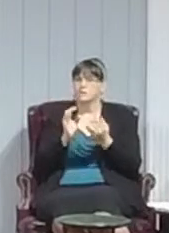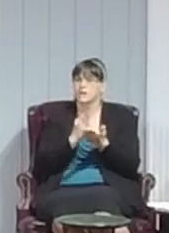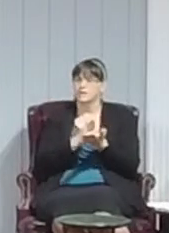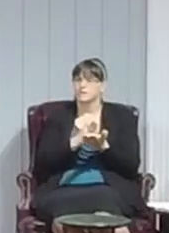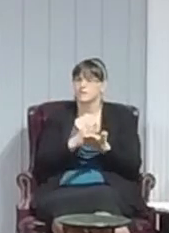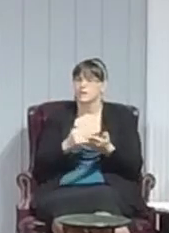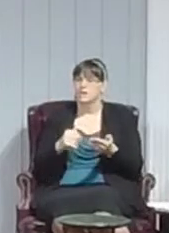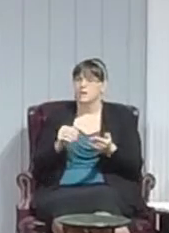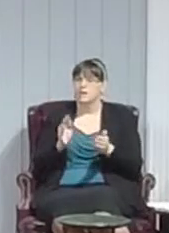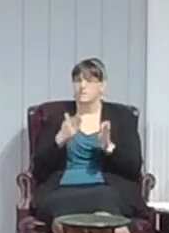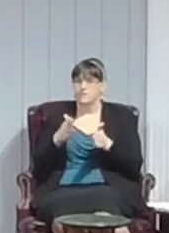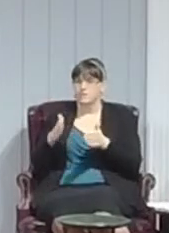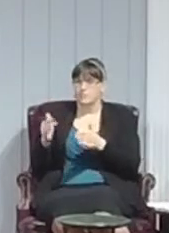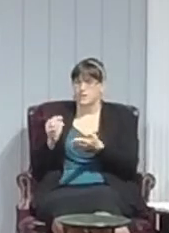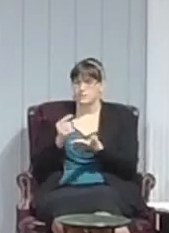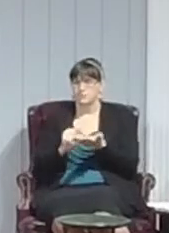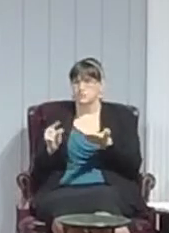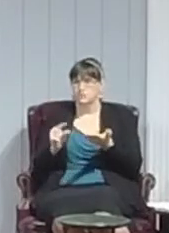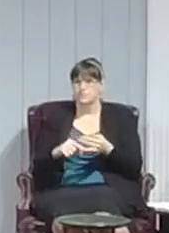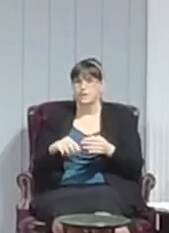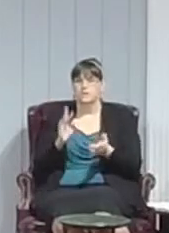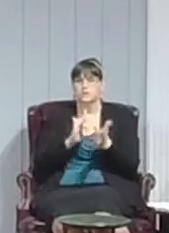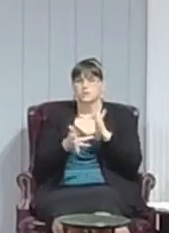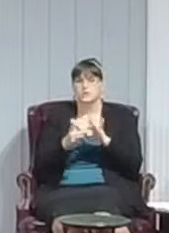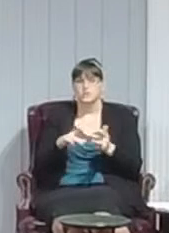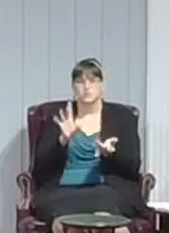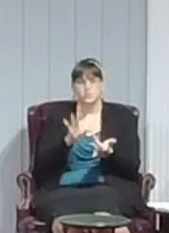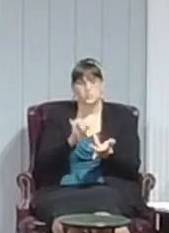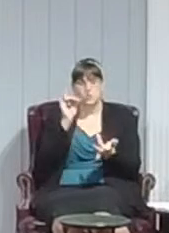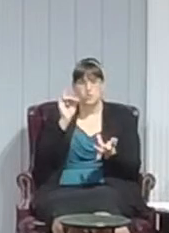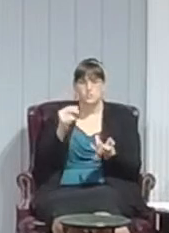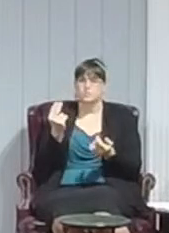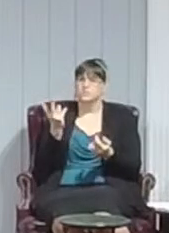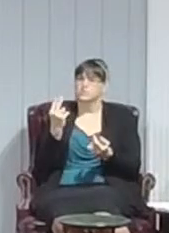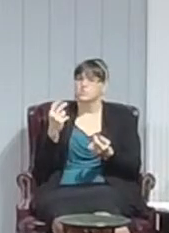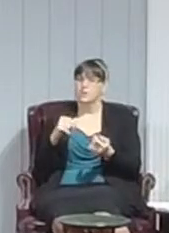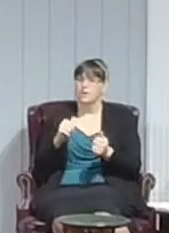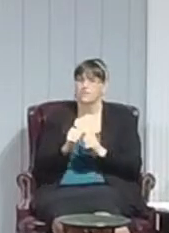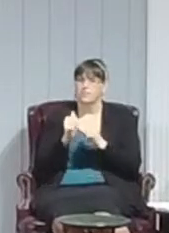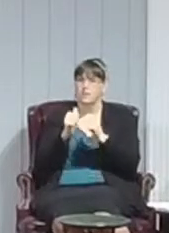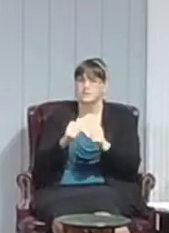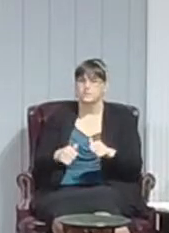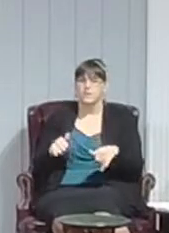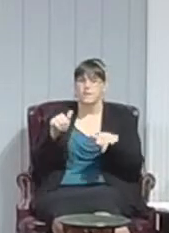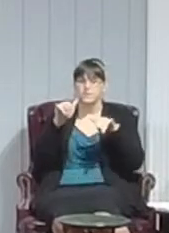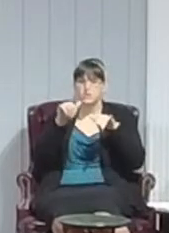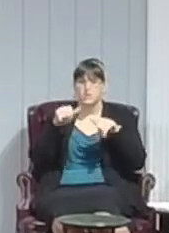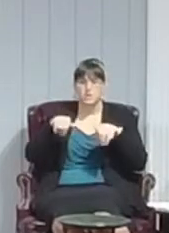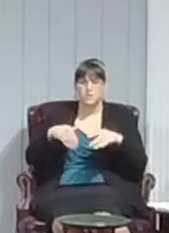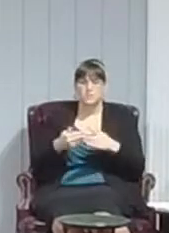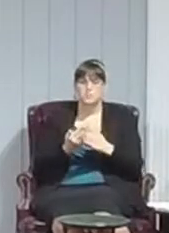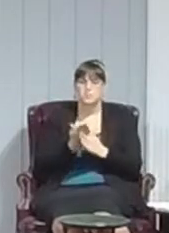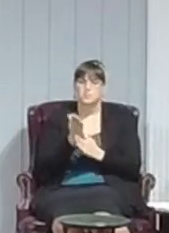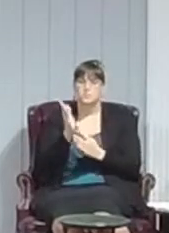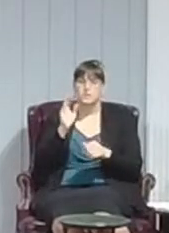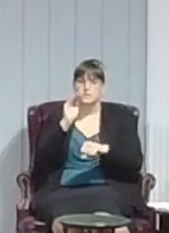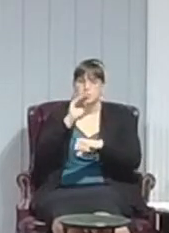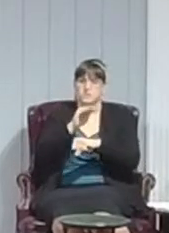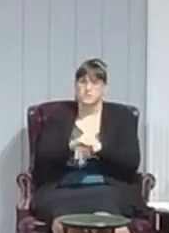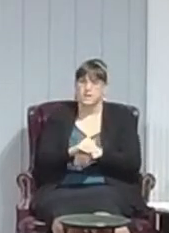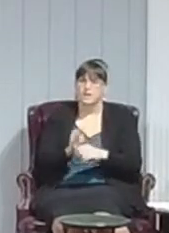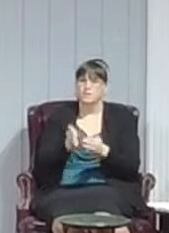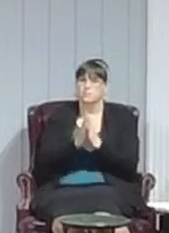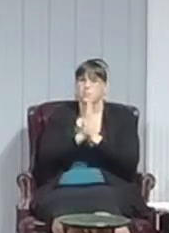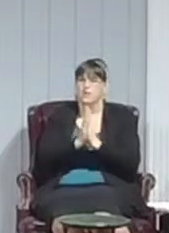his 12 apostles after spending an entire night in prayer. He didn't just go you, and you know, pick them like